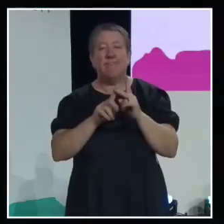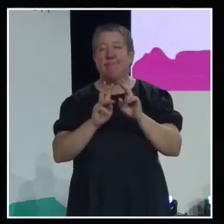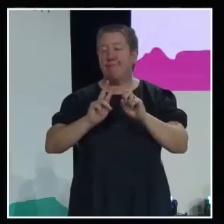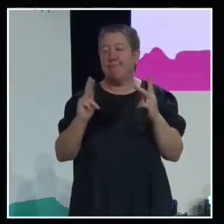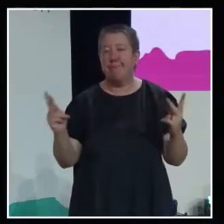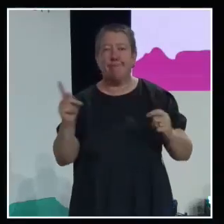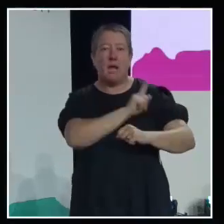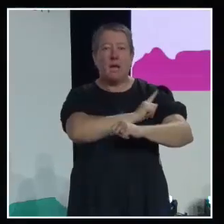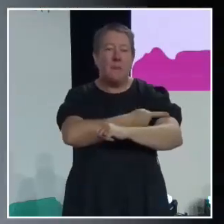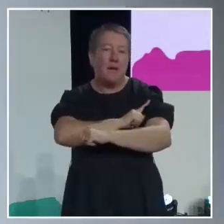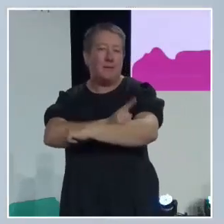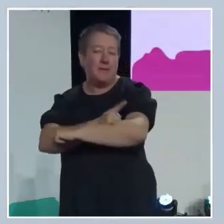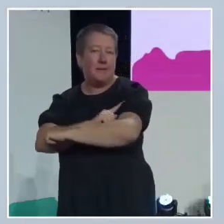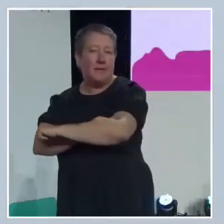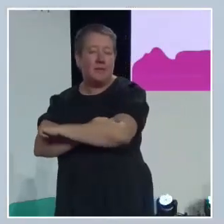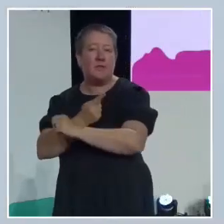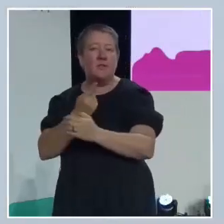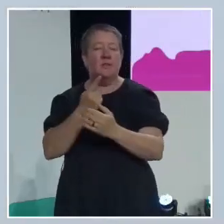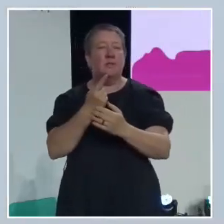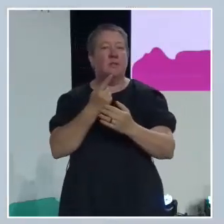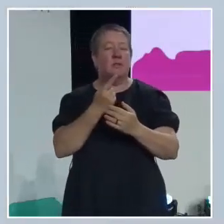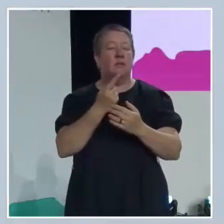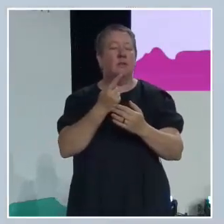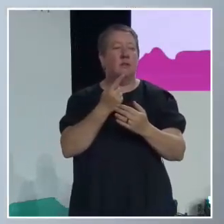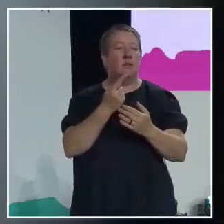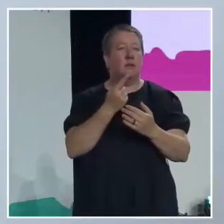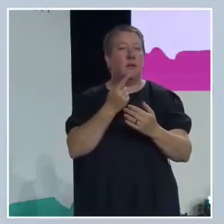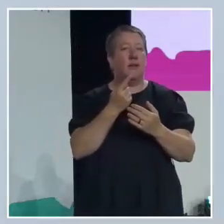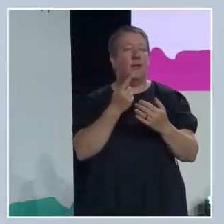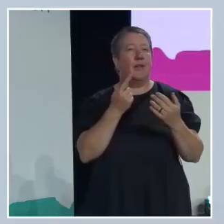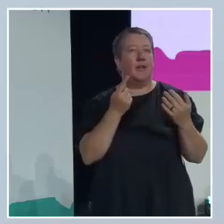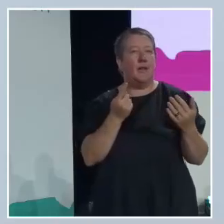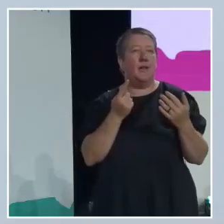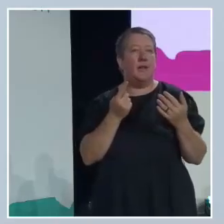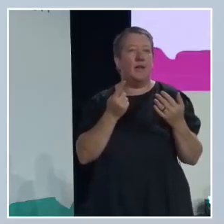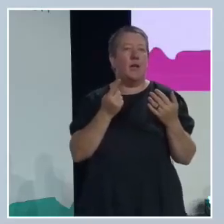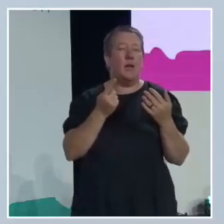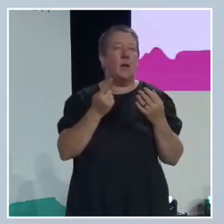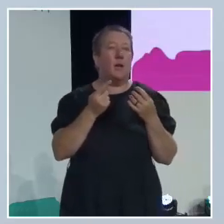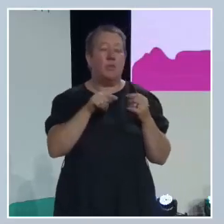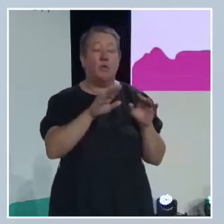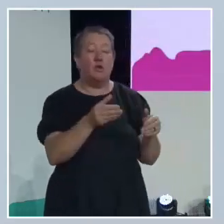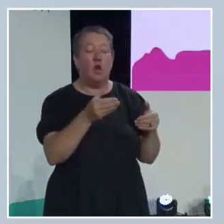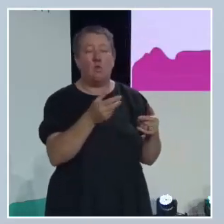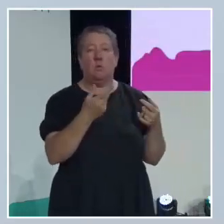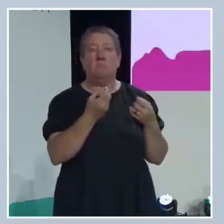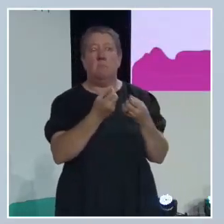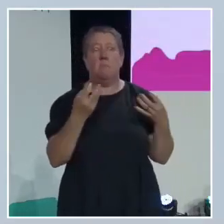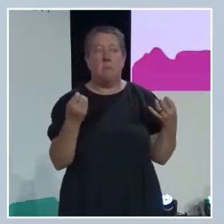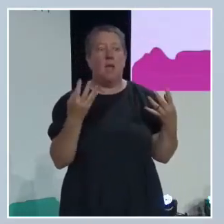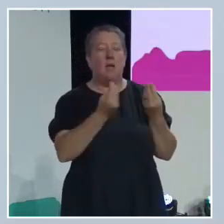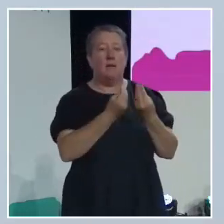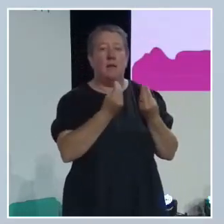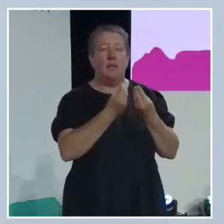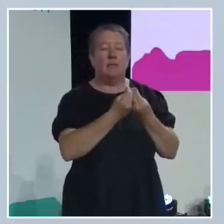capacities able to provide. I was struck of many gems in the document. The